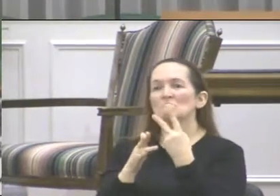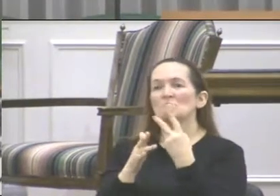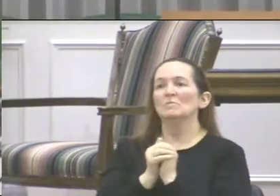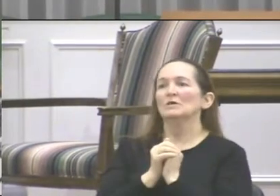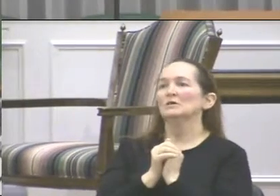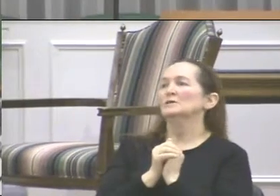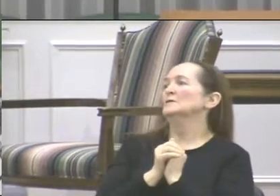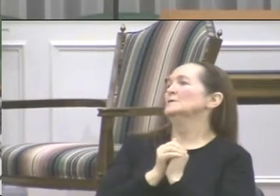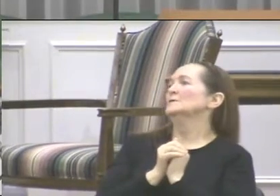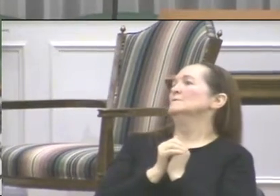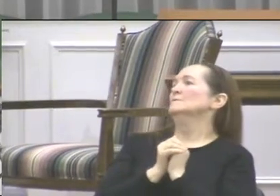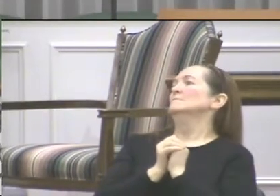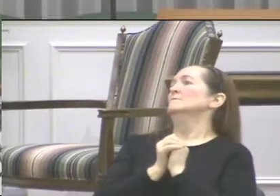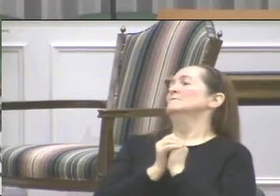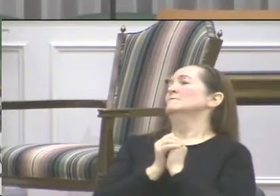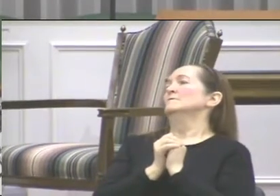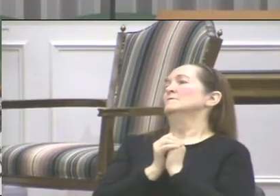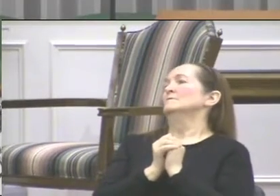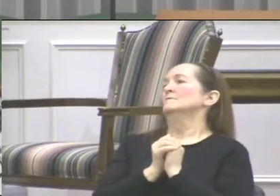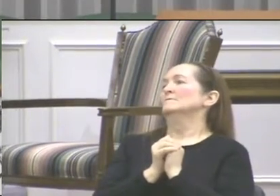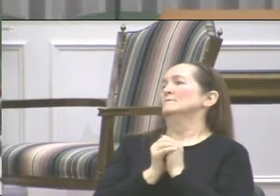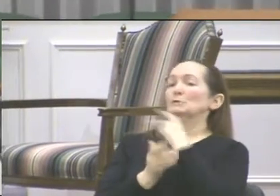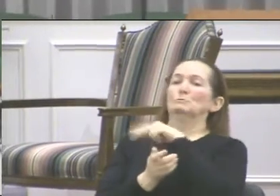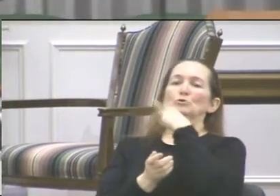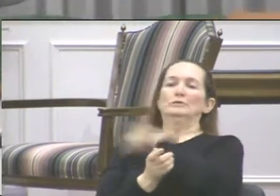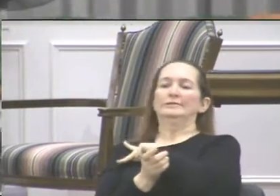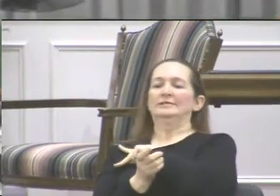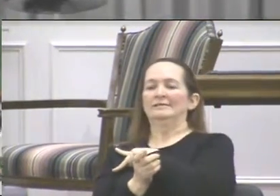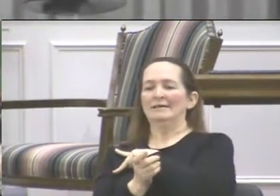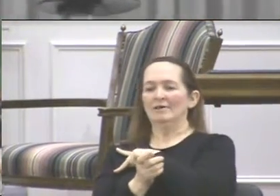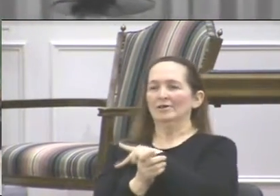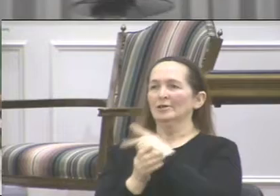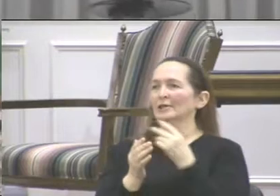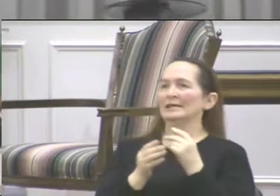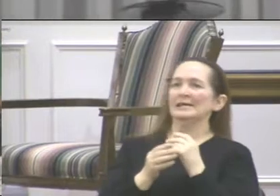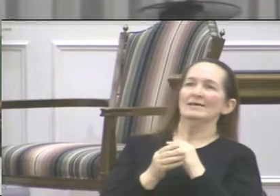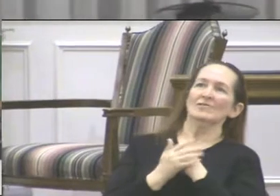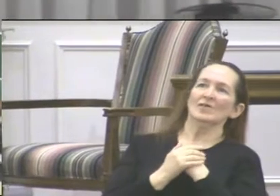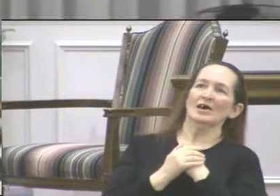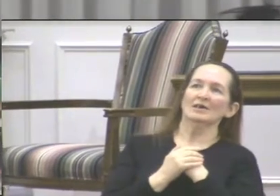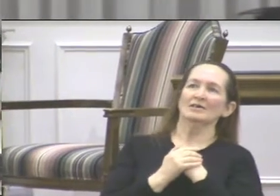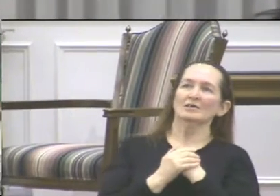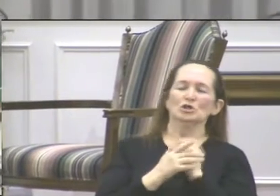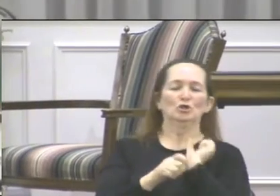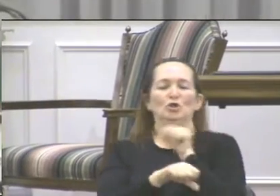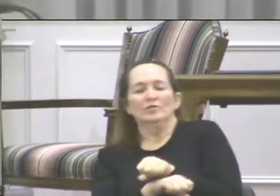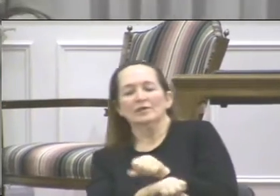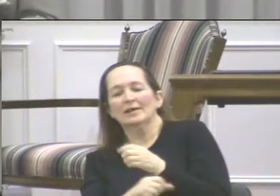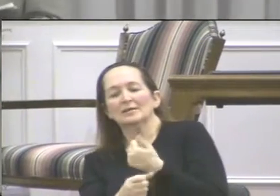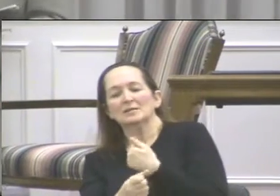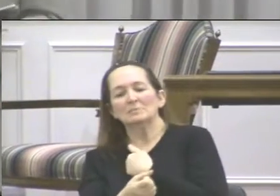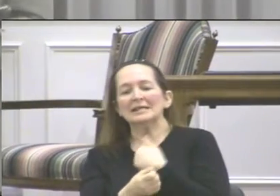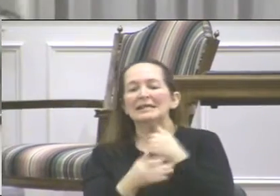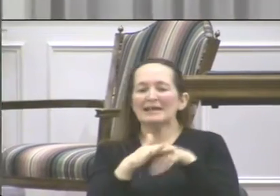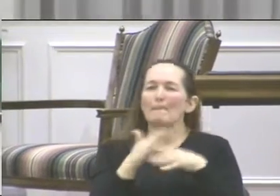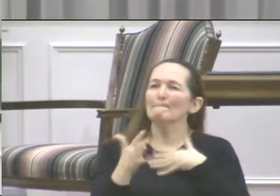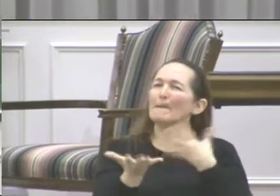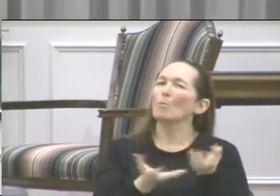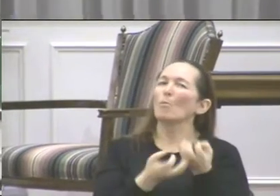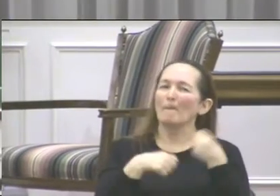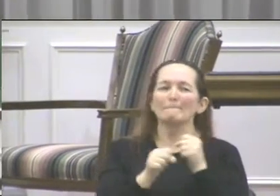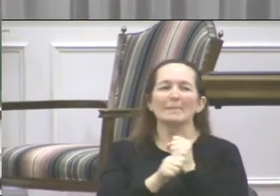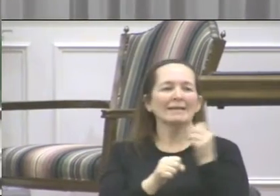the drive that sometimes overtakes me in my desire to make everything just